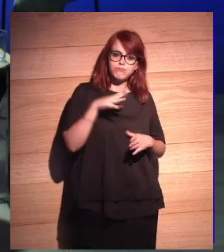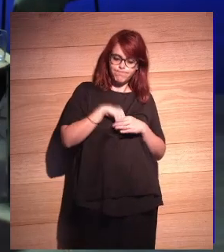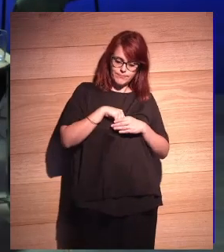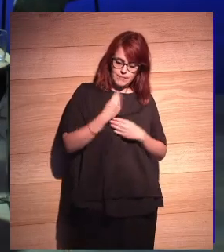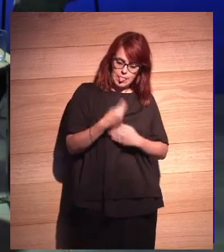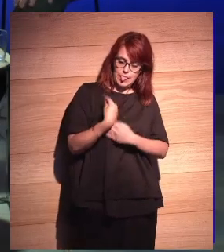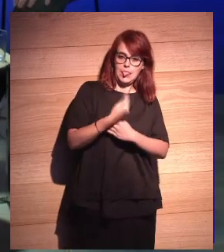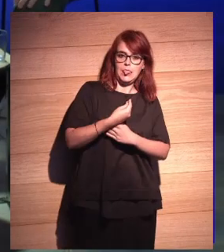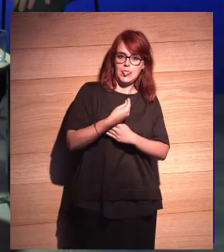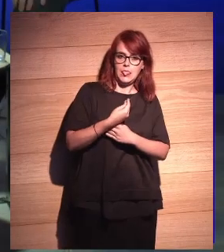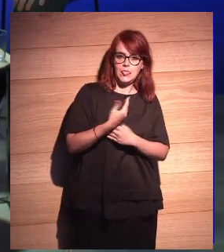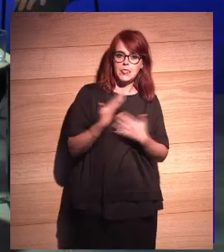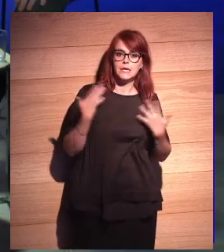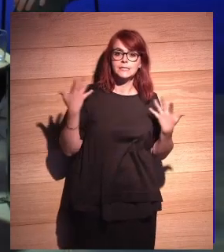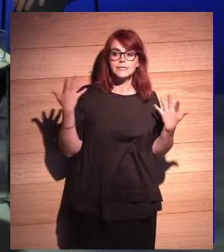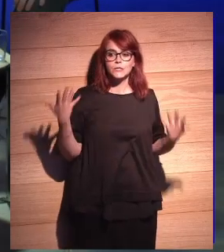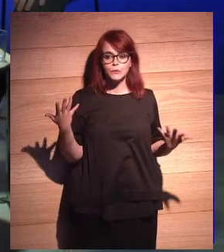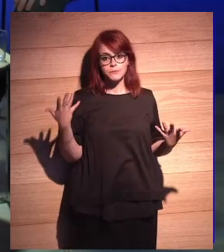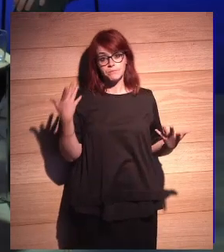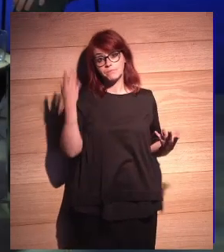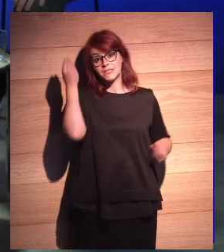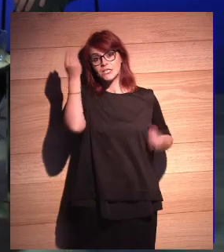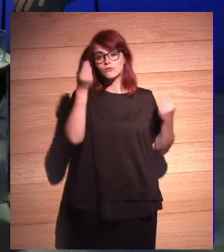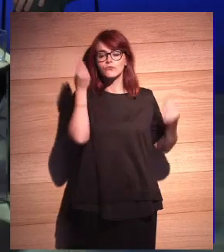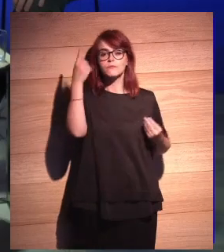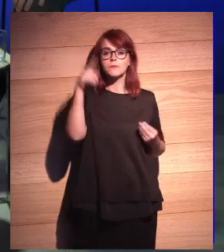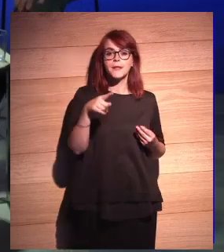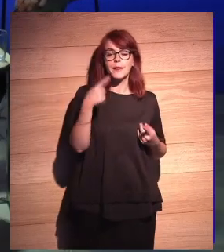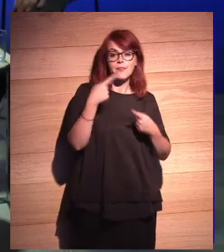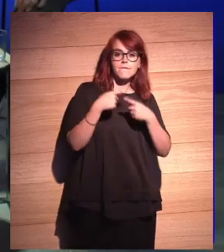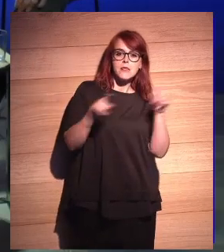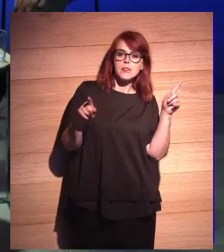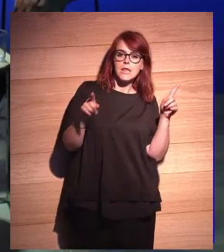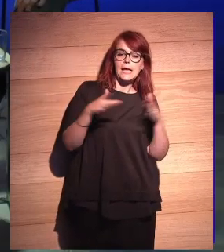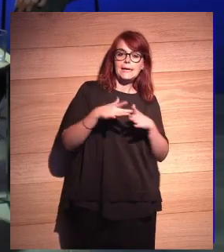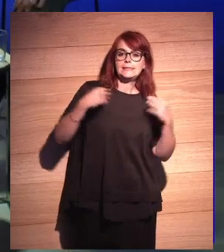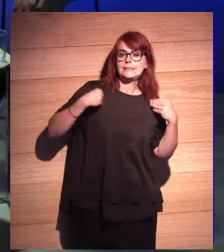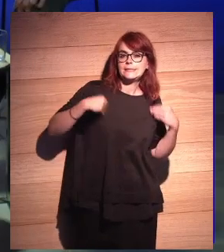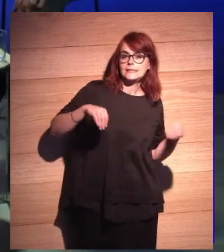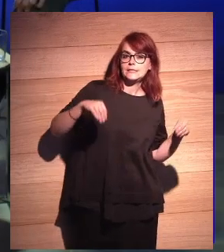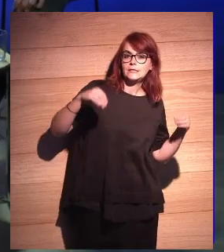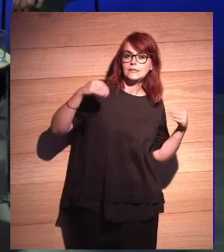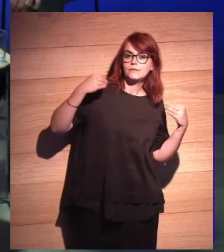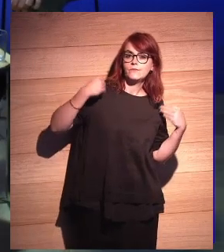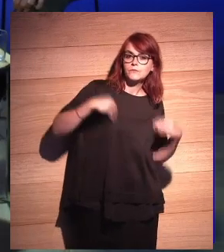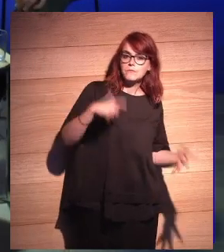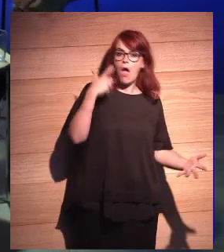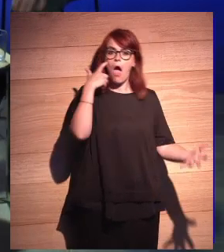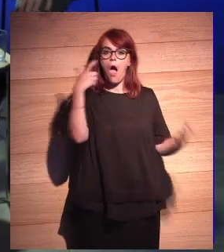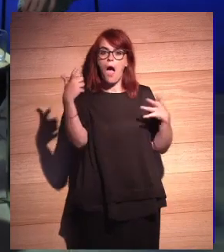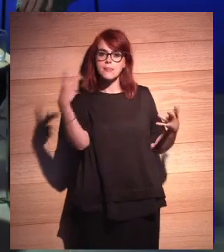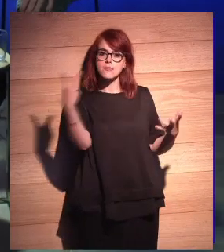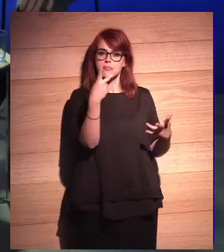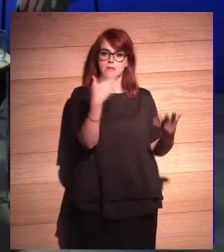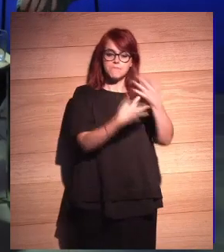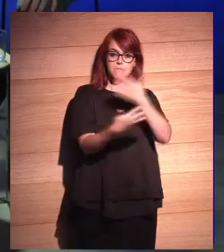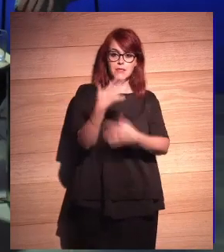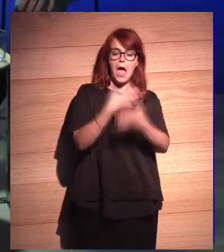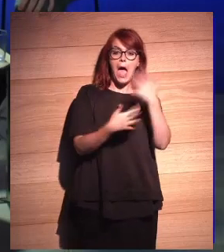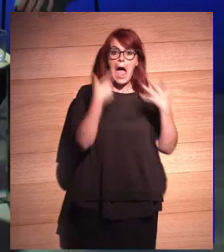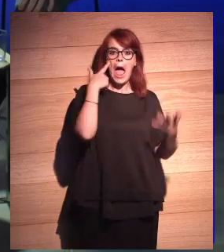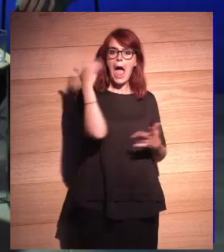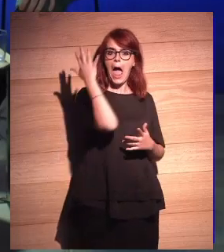be within ourselves. And in this sense, I would make the difference between entertainment and art. I